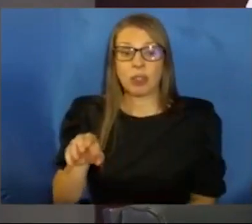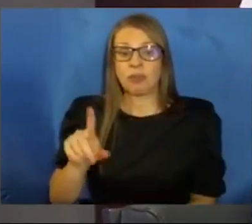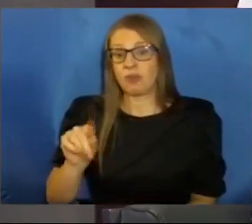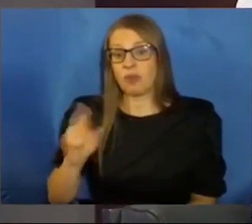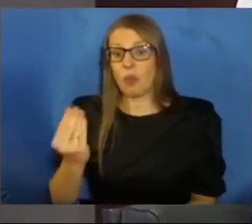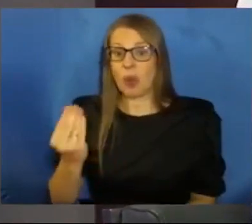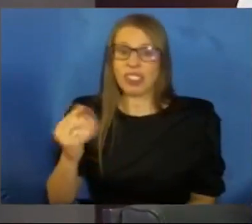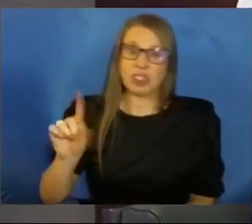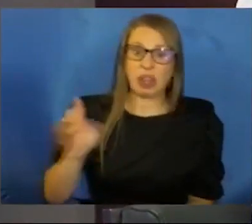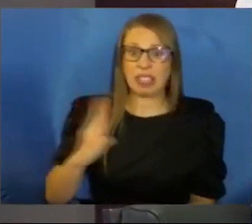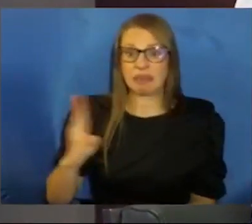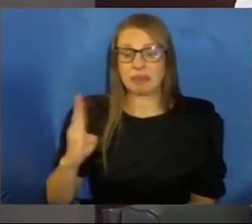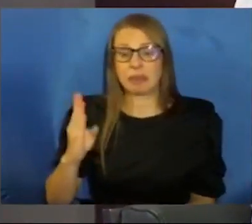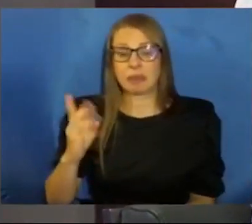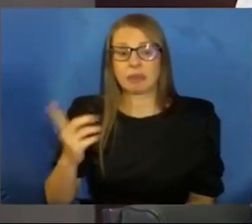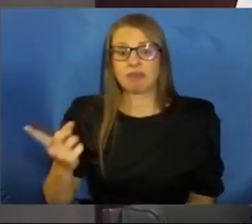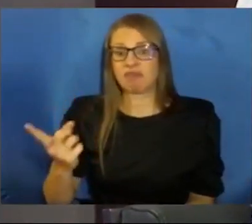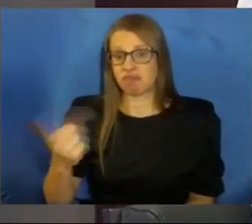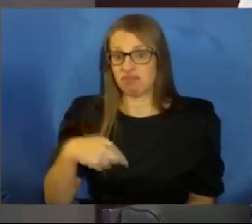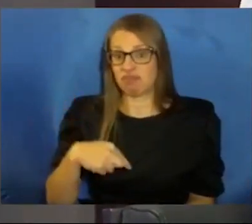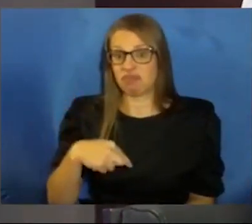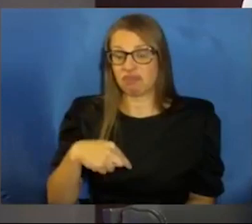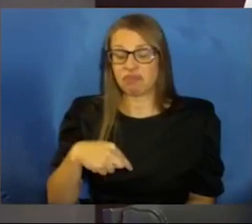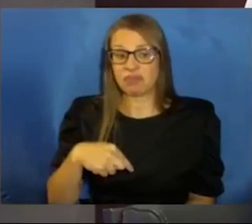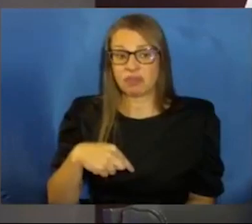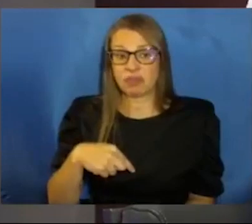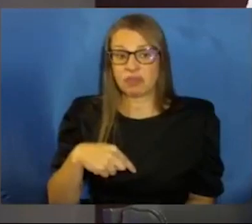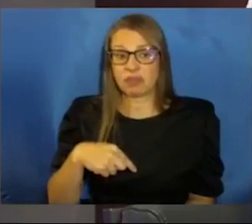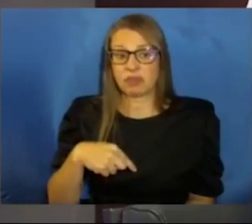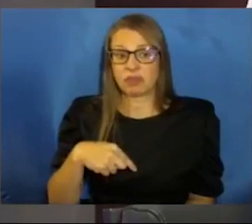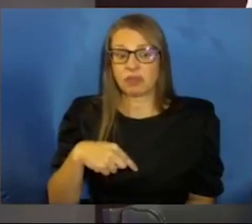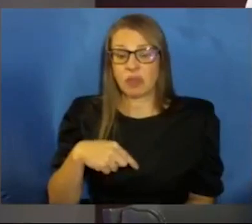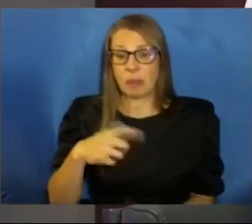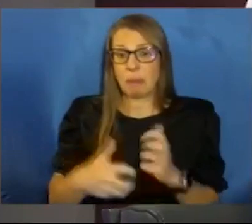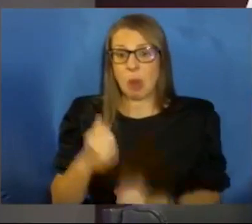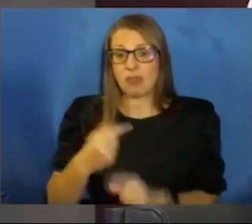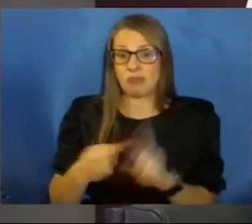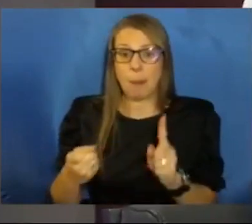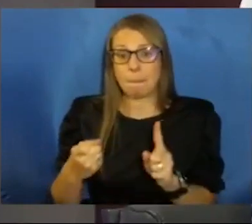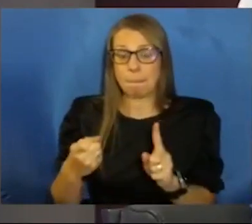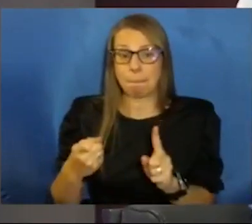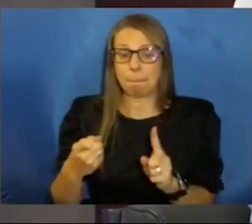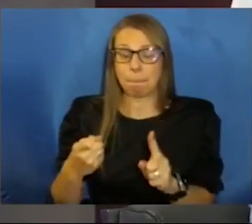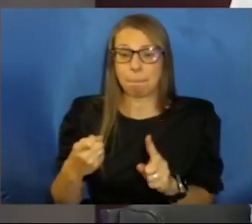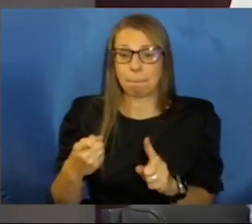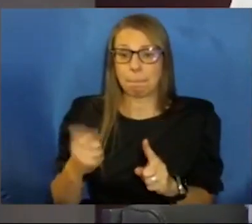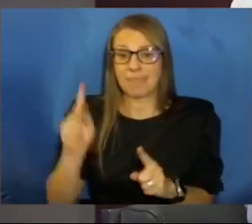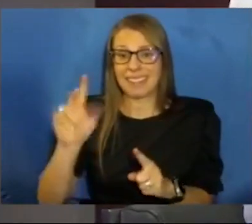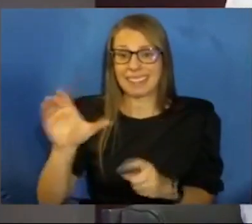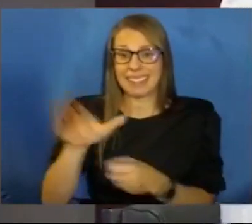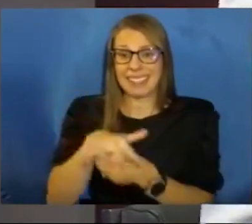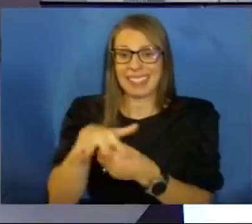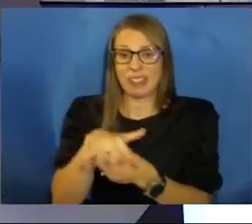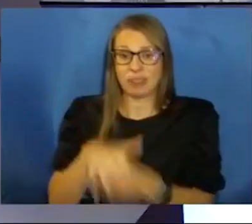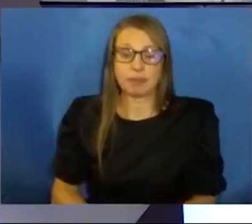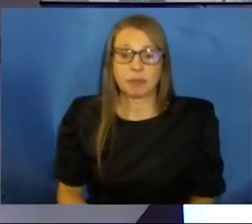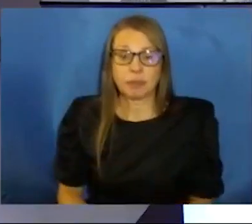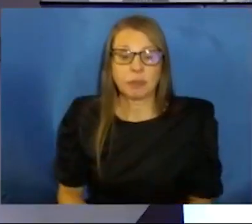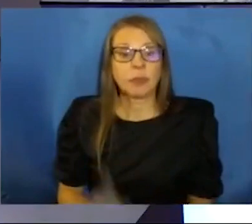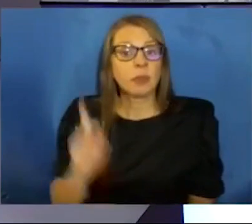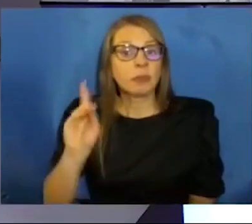means? You know, absolutely. So any given day, we have maybe 180 admissions, and if 14 of those come through the transfer